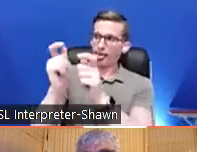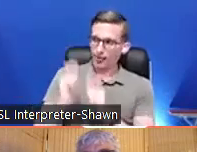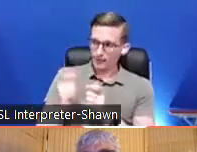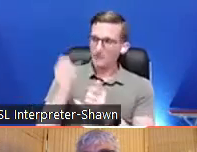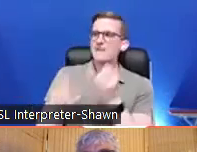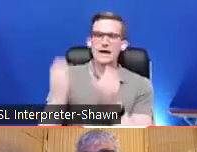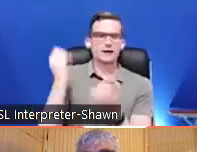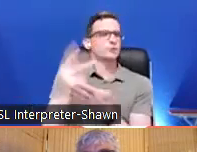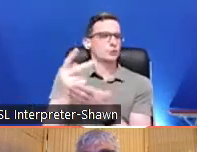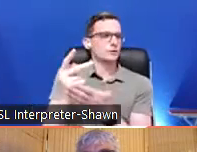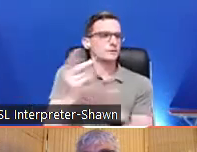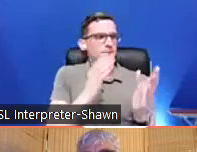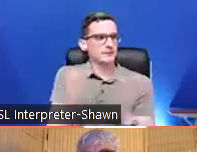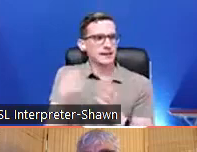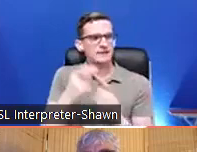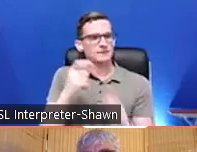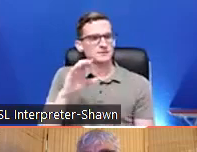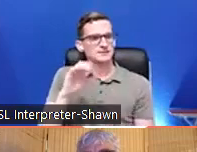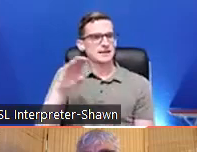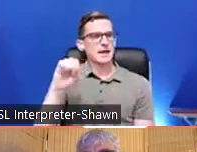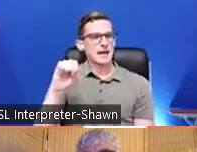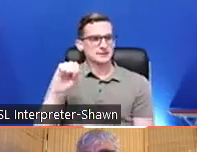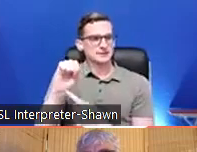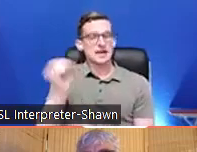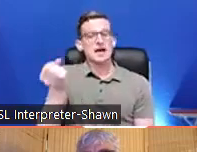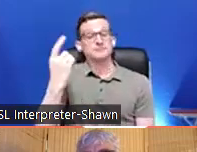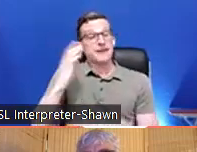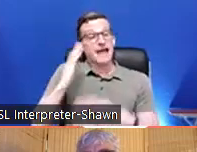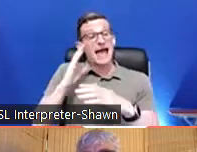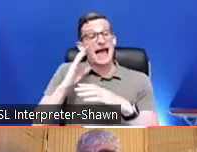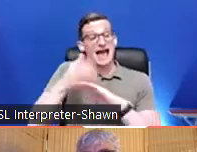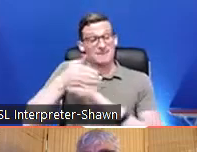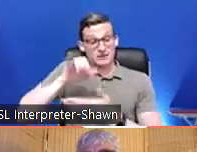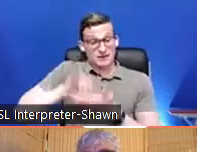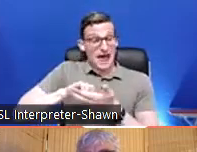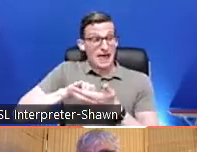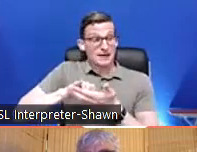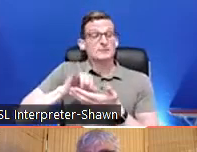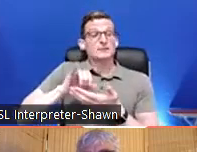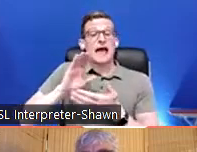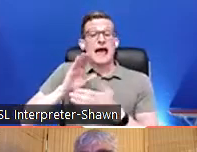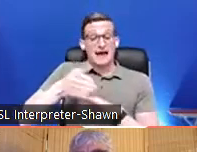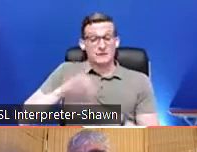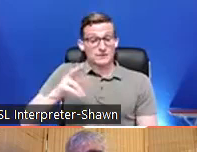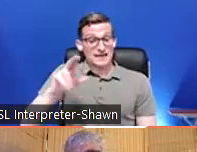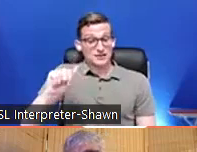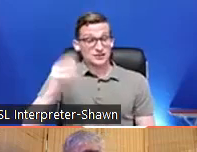It is only after that, and only after the BHA has promulgated new rules